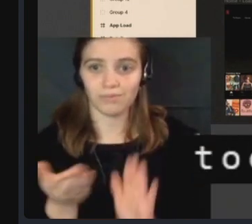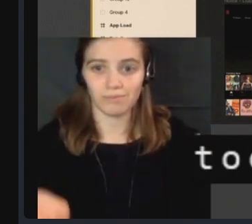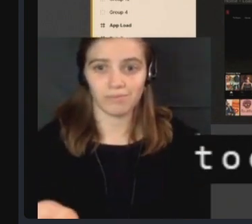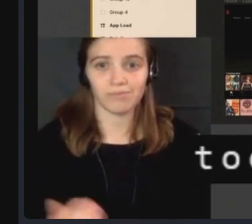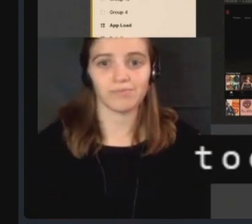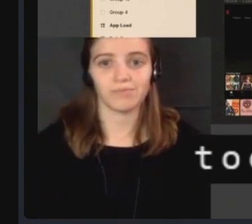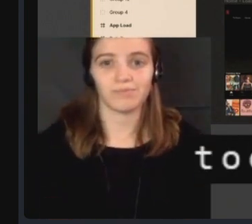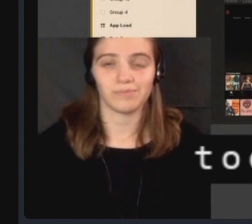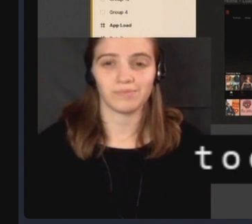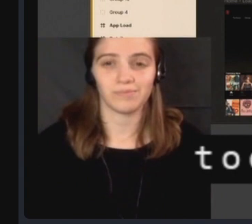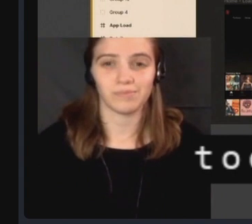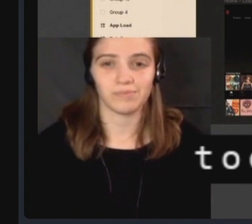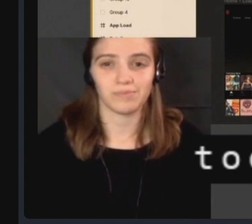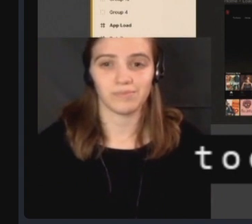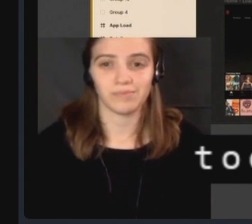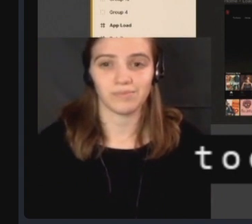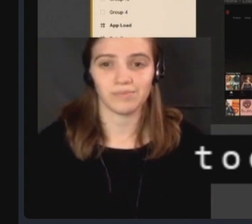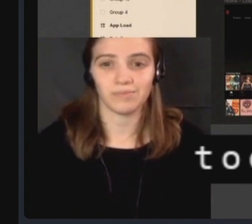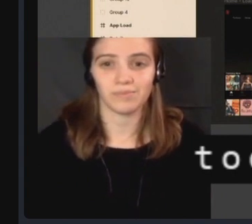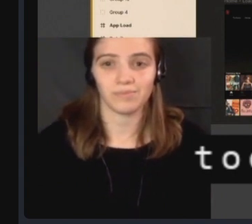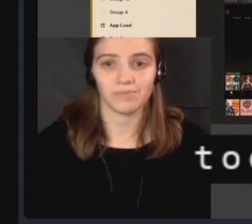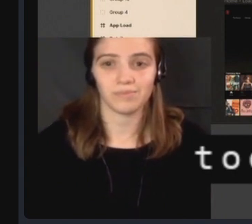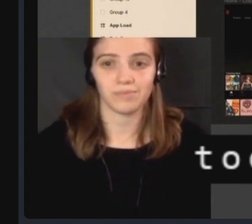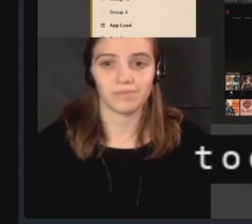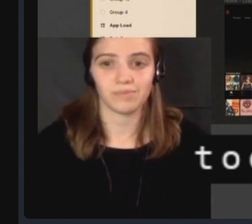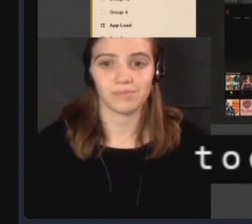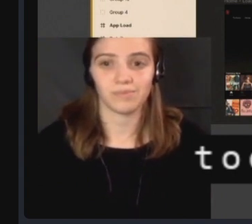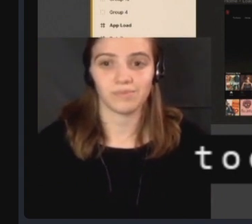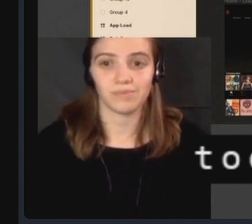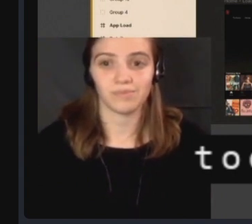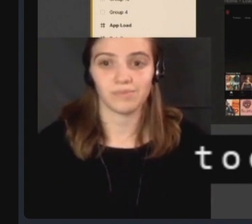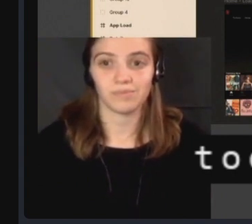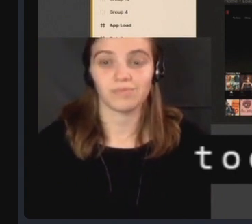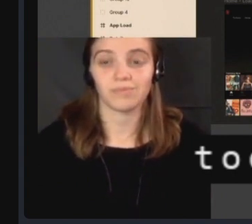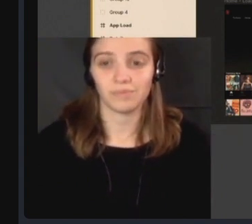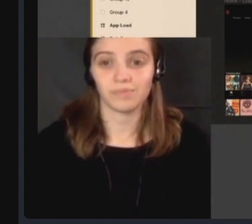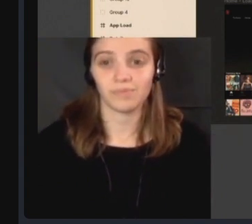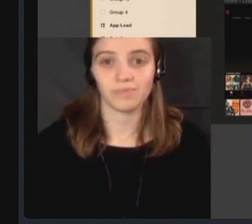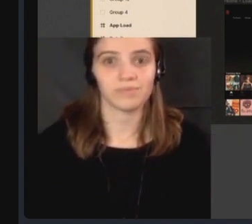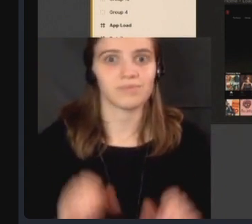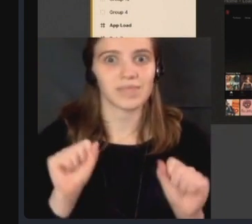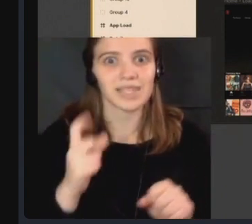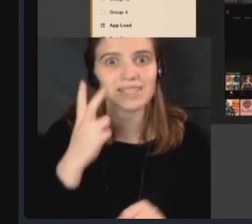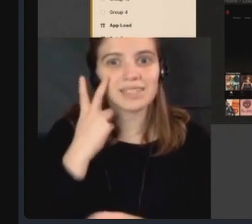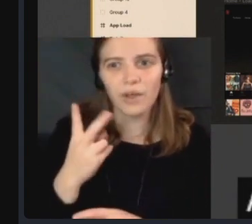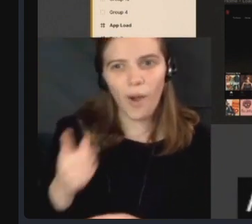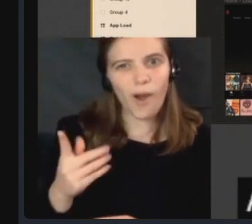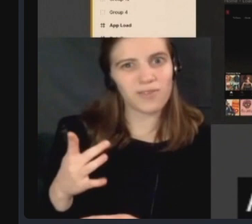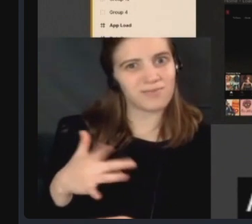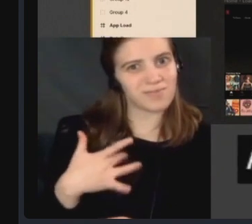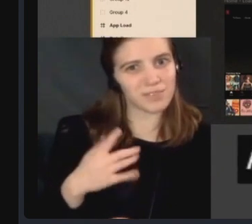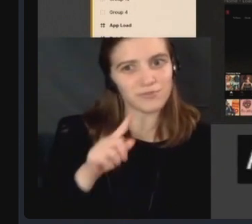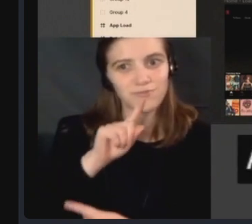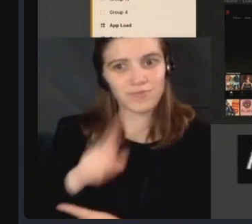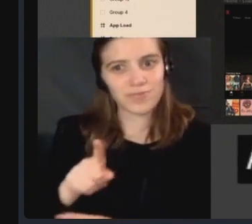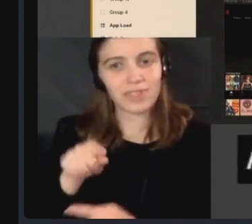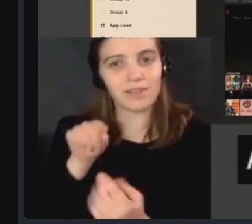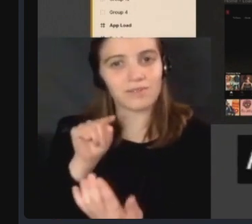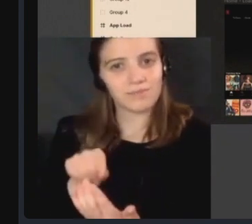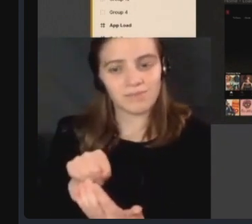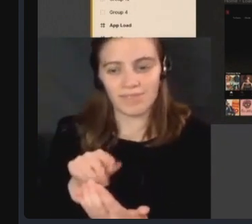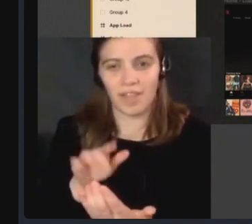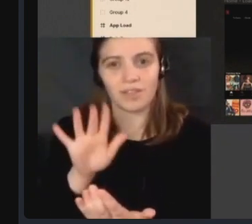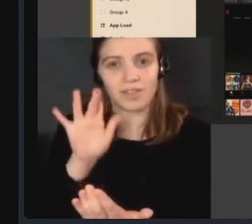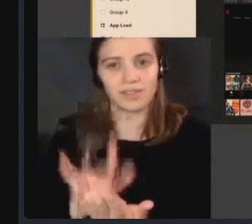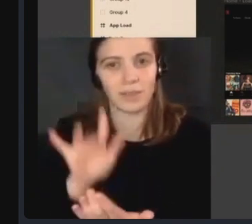Par exemple, sur Tellington, quand je travaille le vendredi, quand je suis peu à mon ordi, je peux plus regarder You can see l'appli. this is a totally realistic prototype. I can do my Trop bien! tap